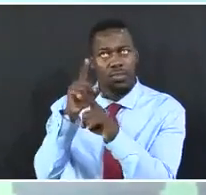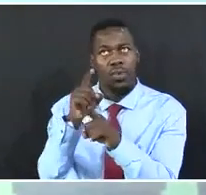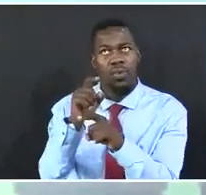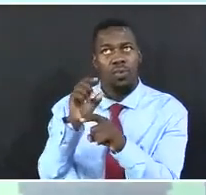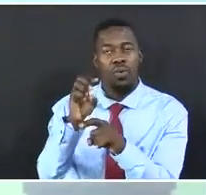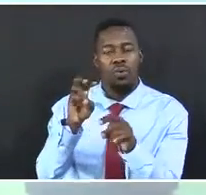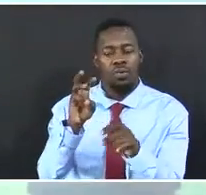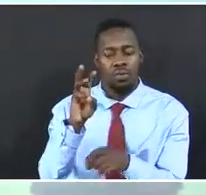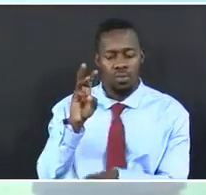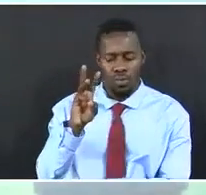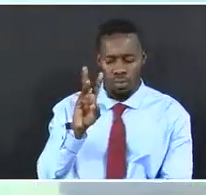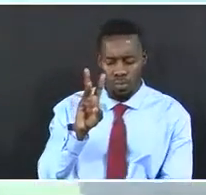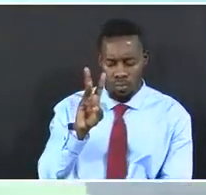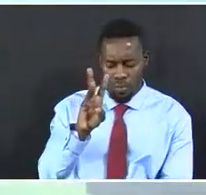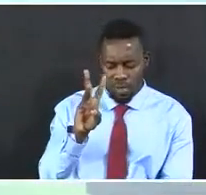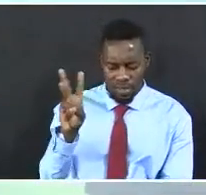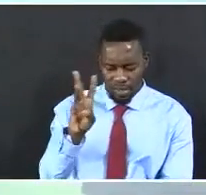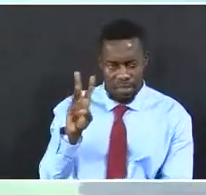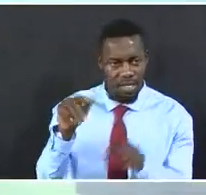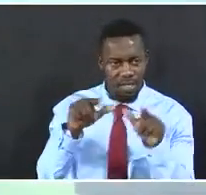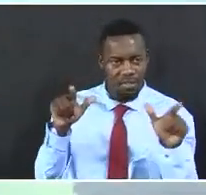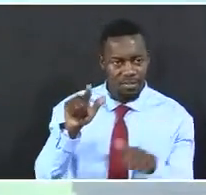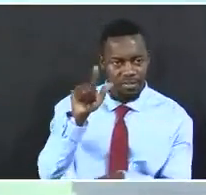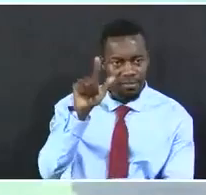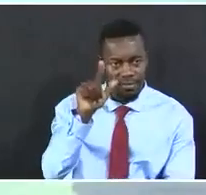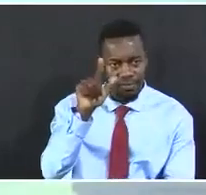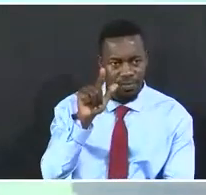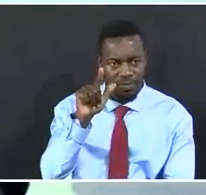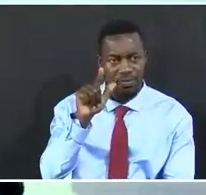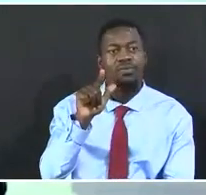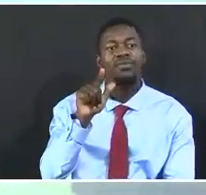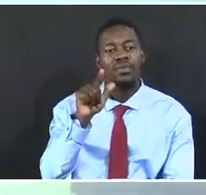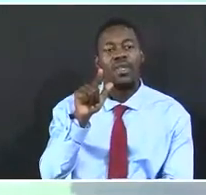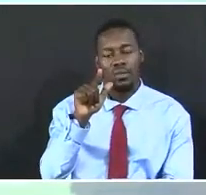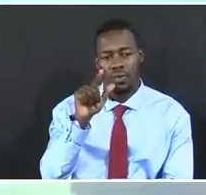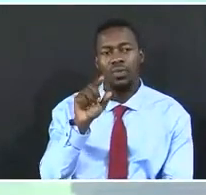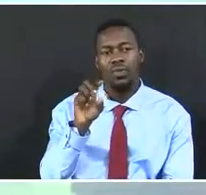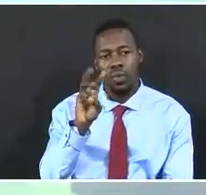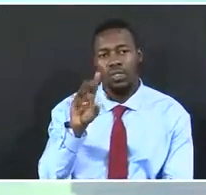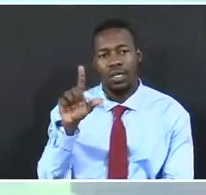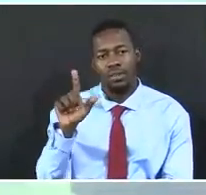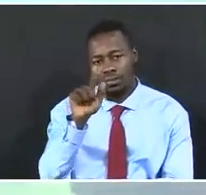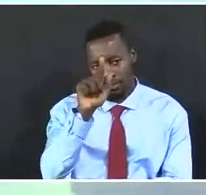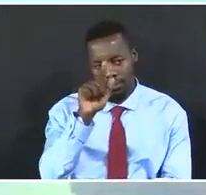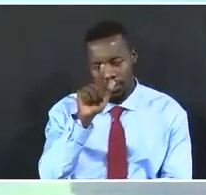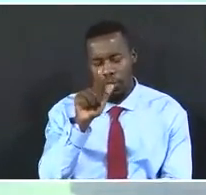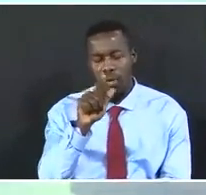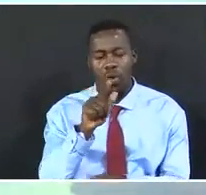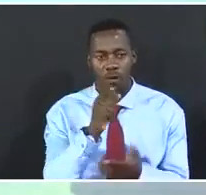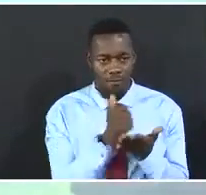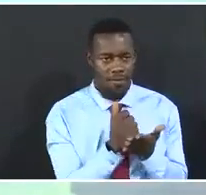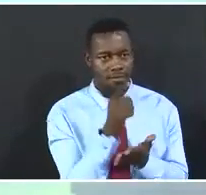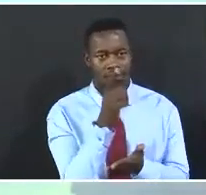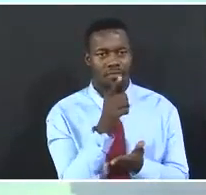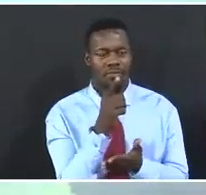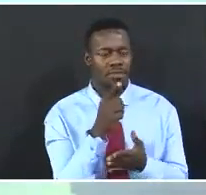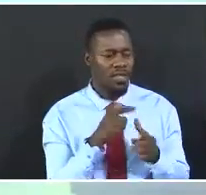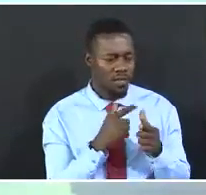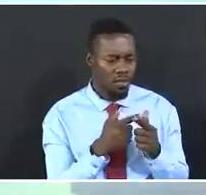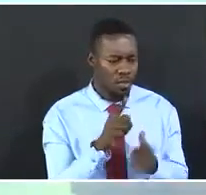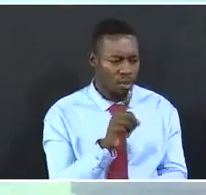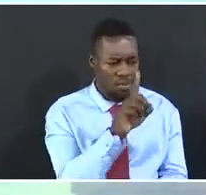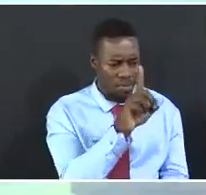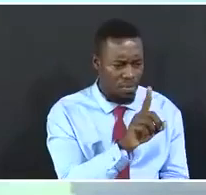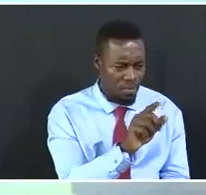me, resign. In his office, he just told me to resign. He gave me a piece of paper. And I was asking him